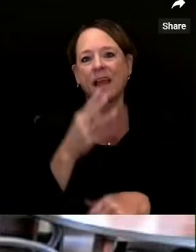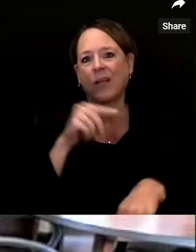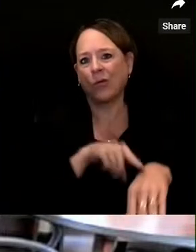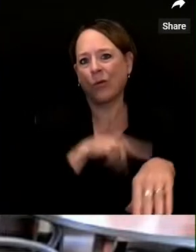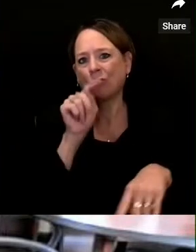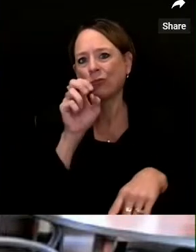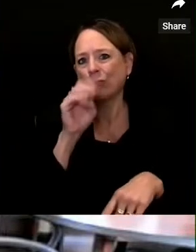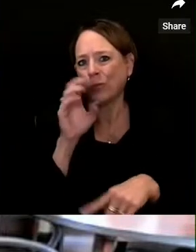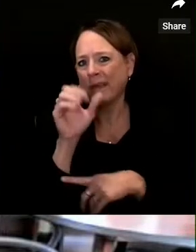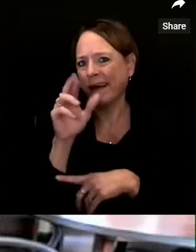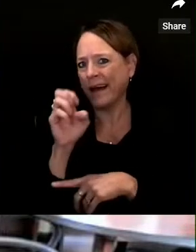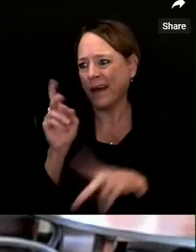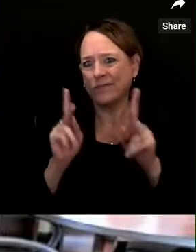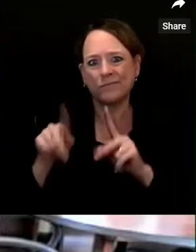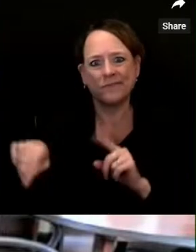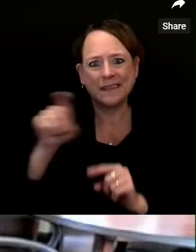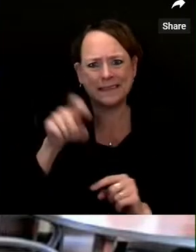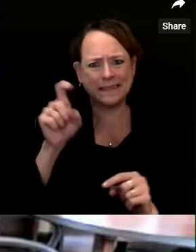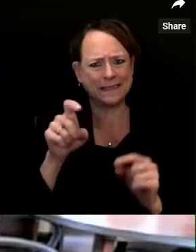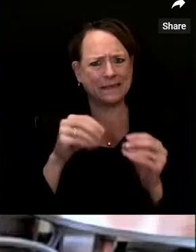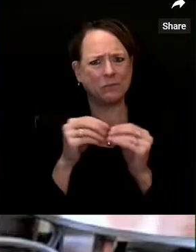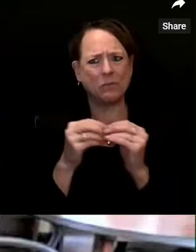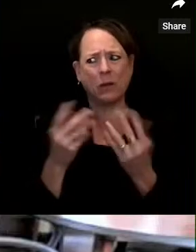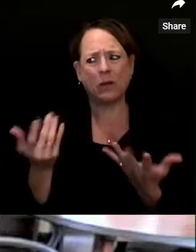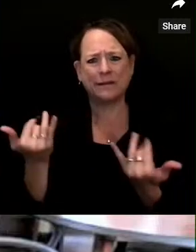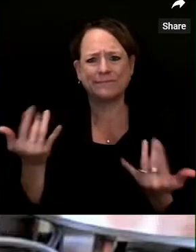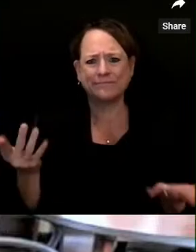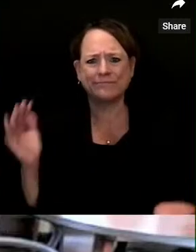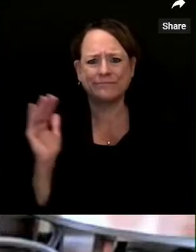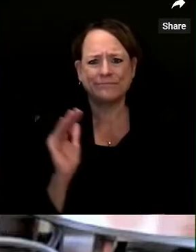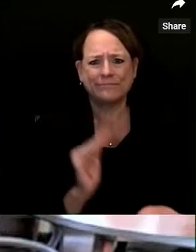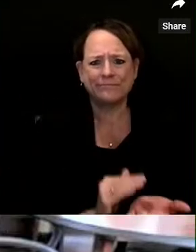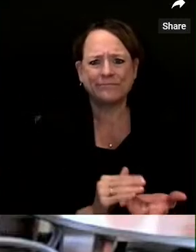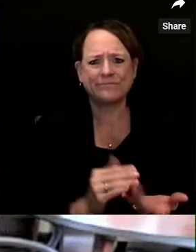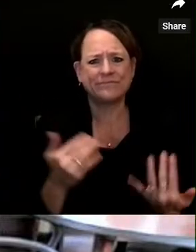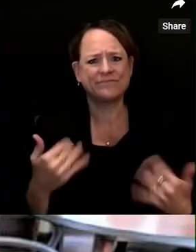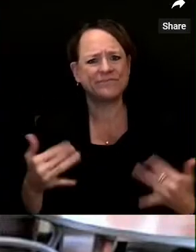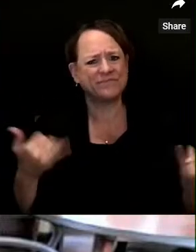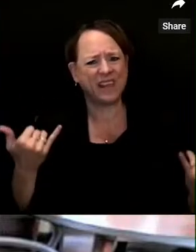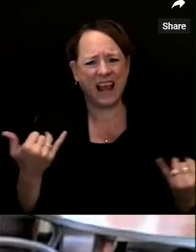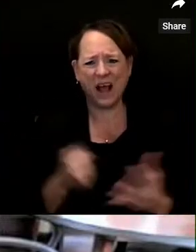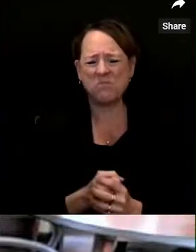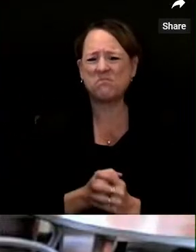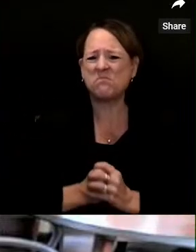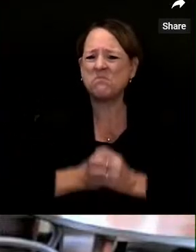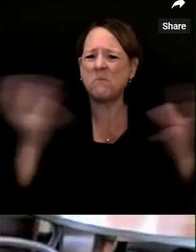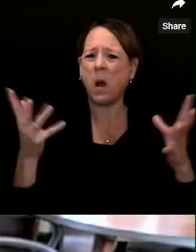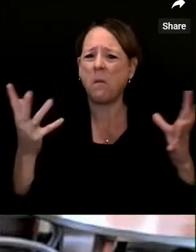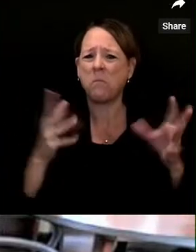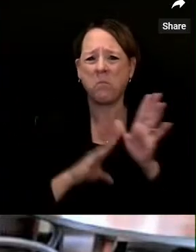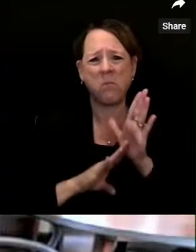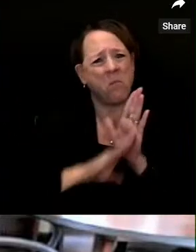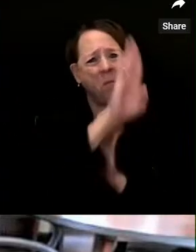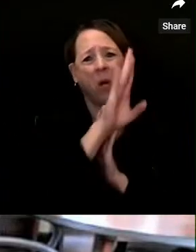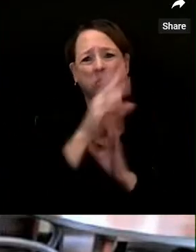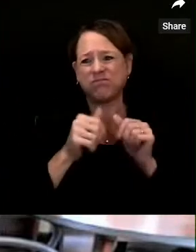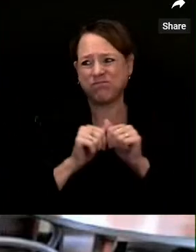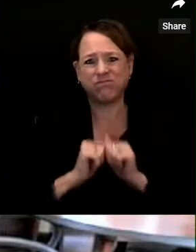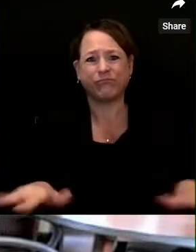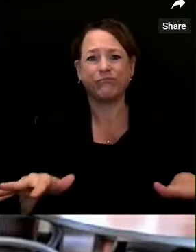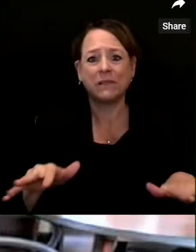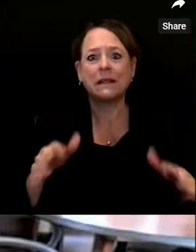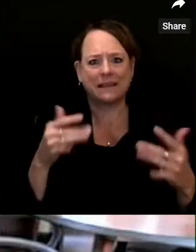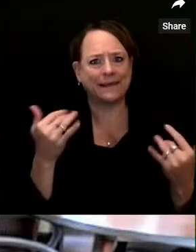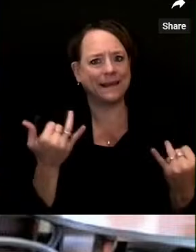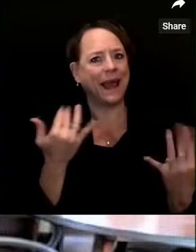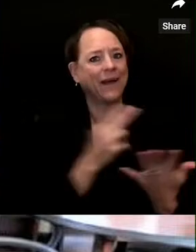in hospitalizations, the pressures that we're describing today are all due to the highly contagious Delta variant that